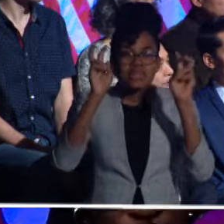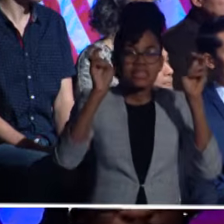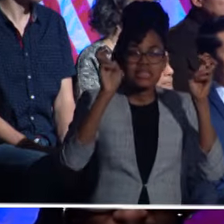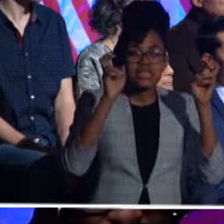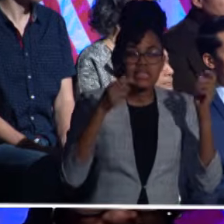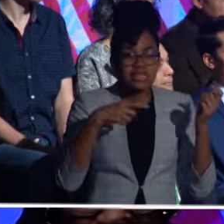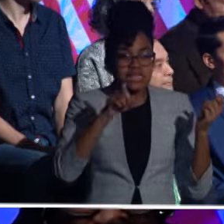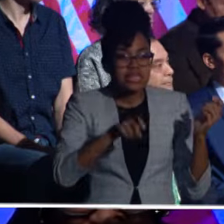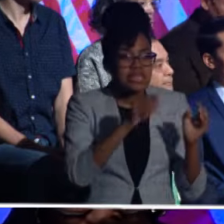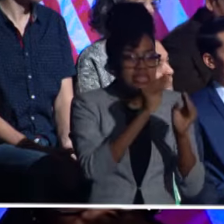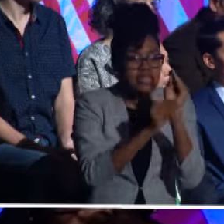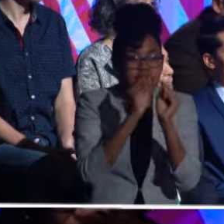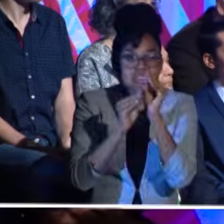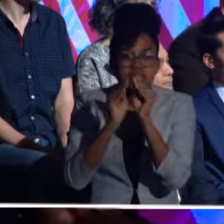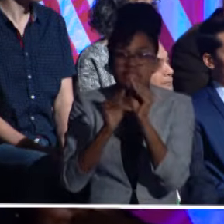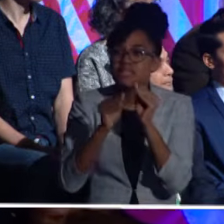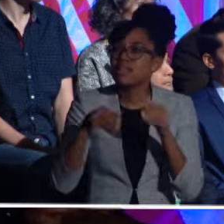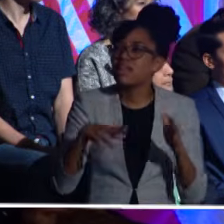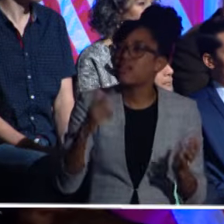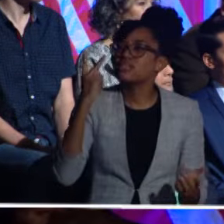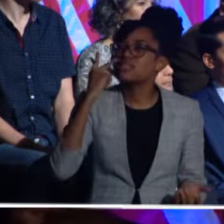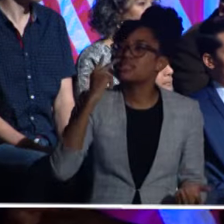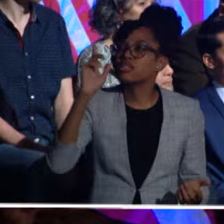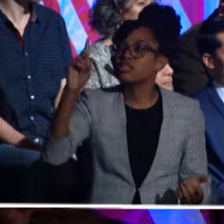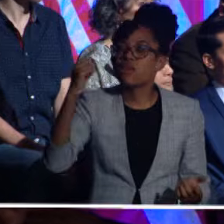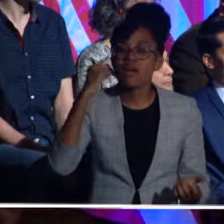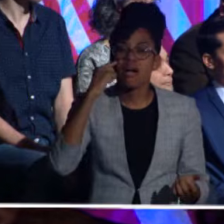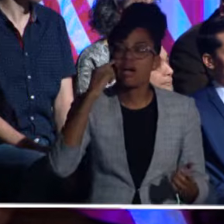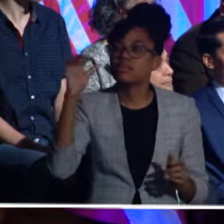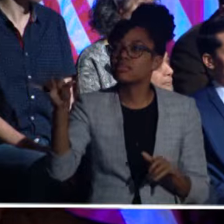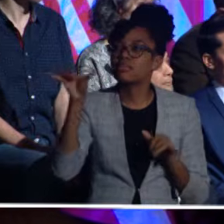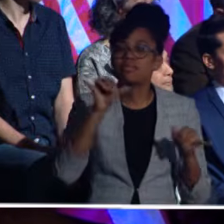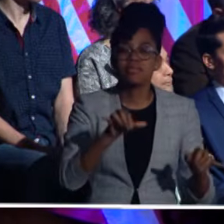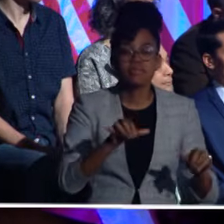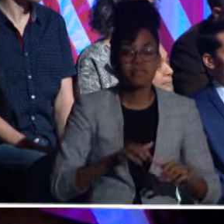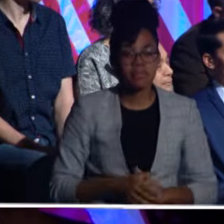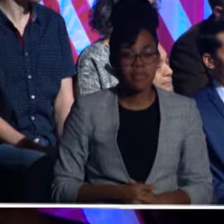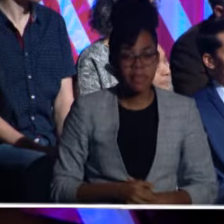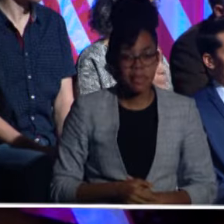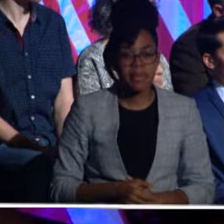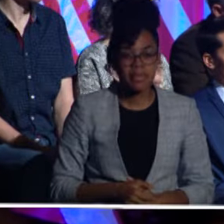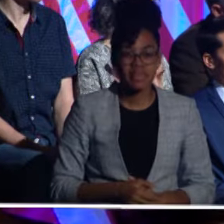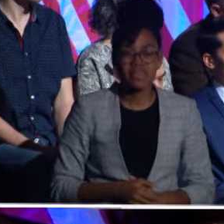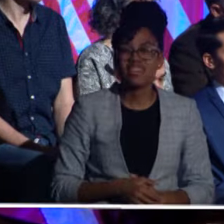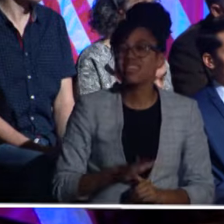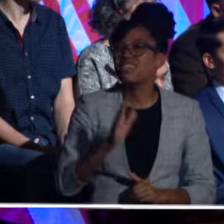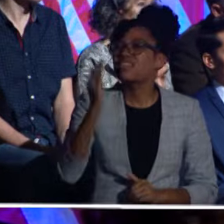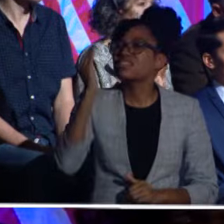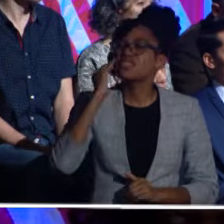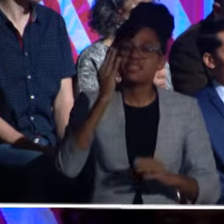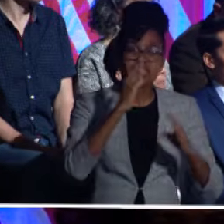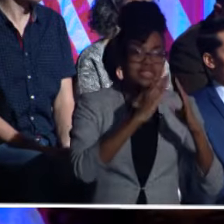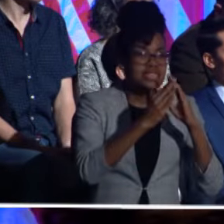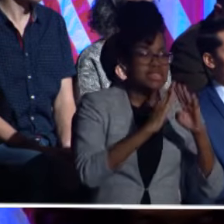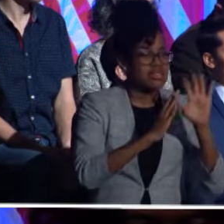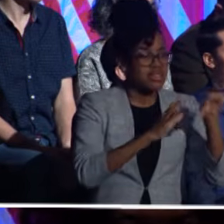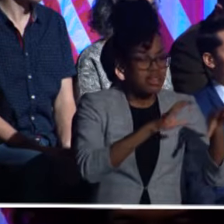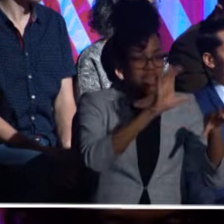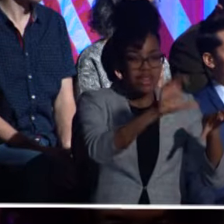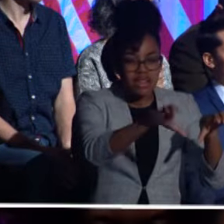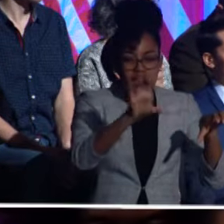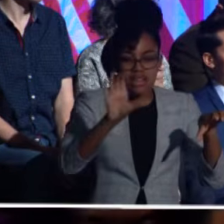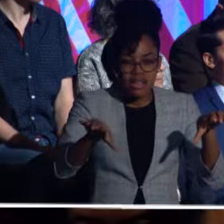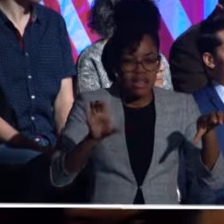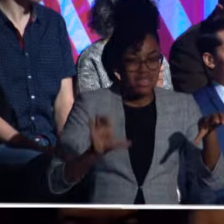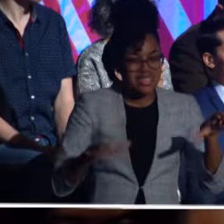souls for the hard and holy work of loving one another across lines of neighborhood, lines of ward, lines of